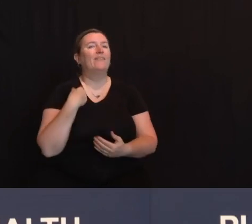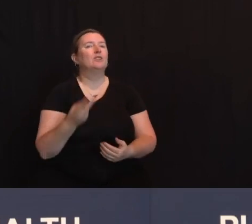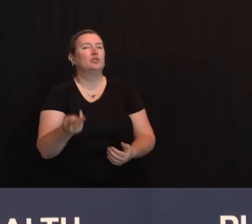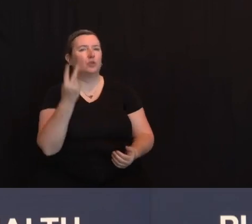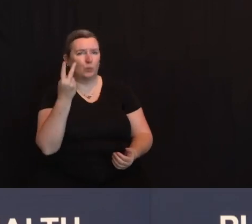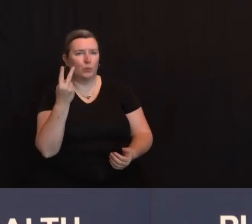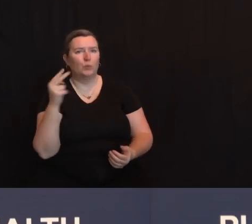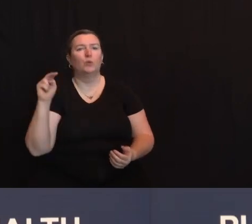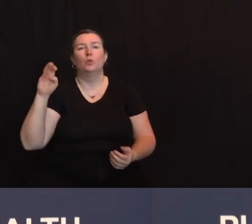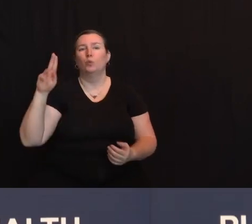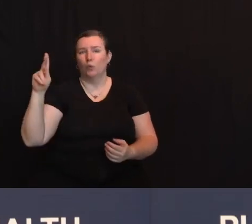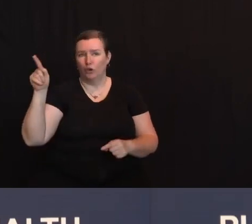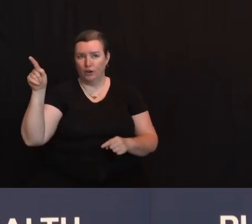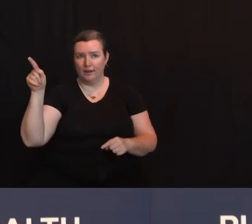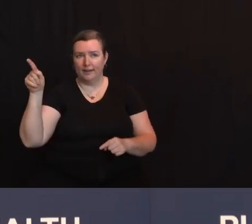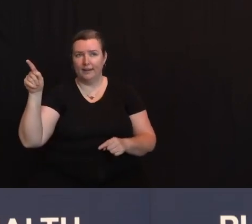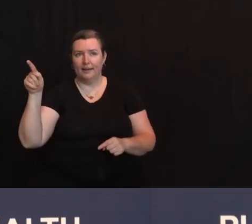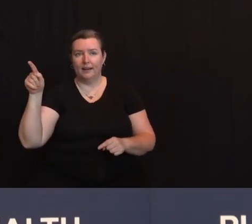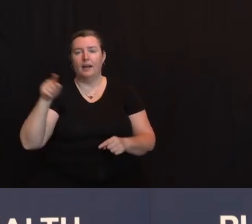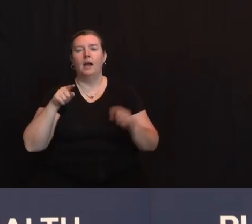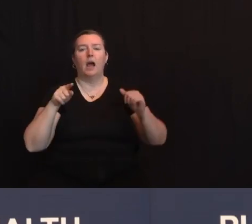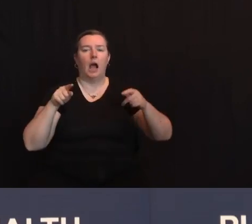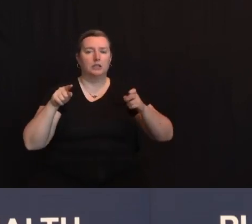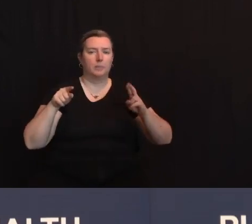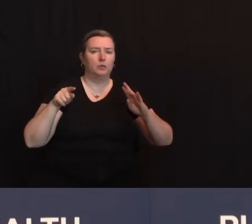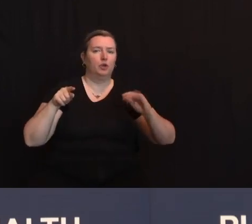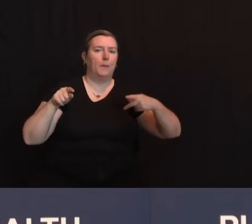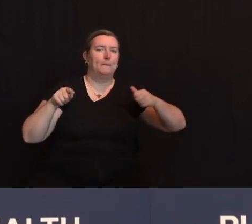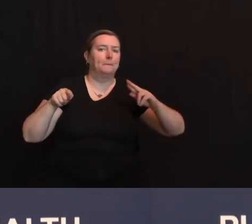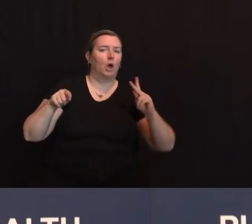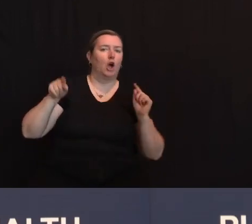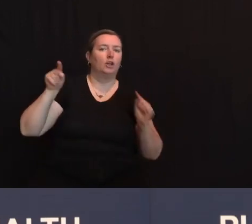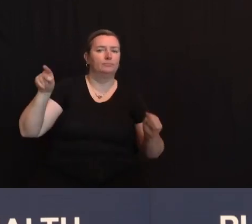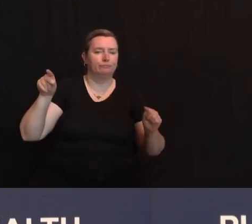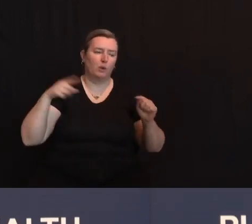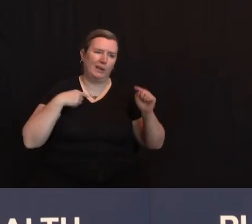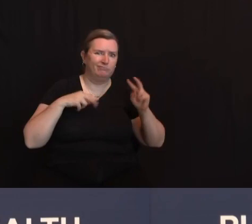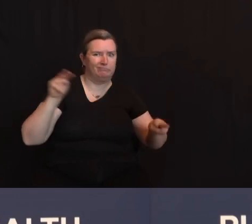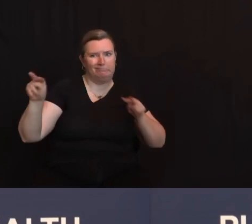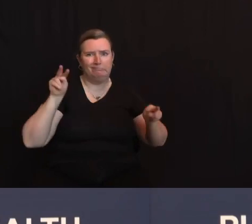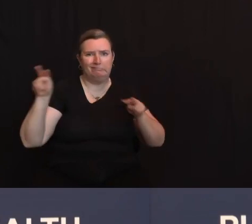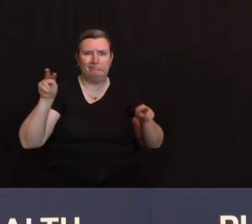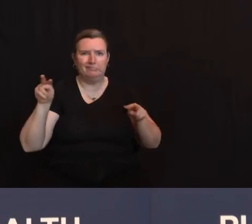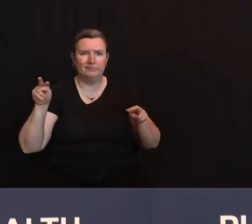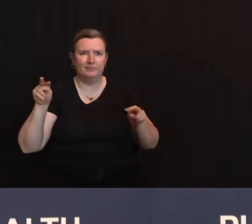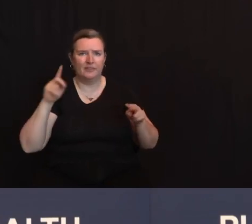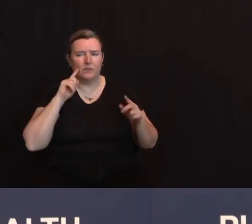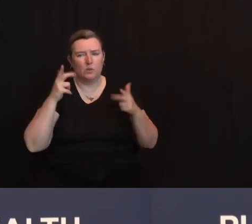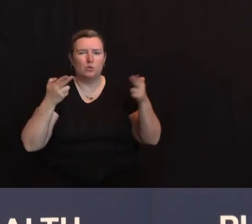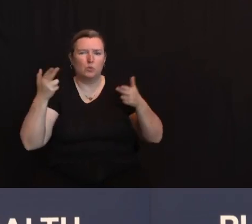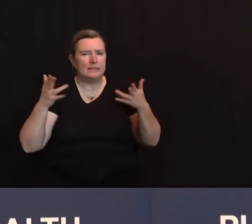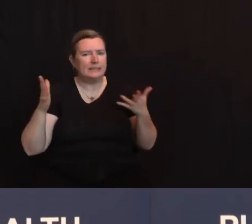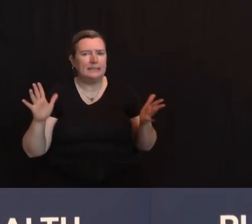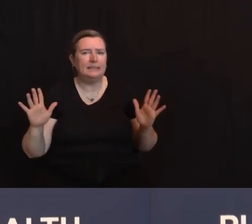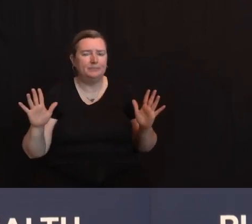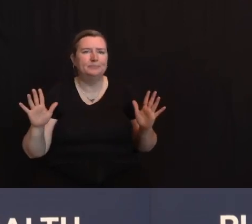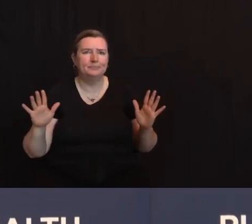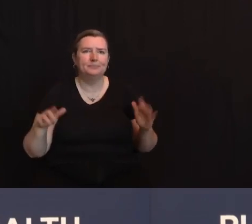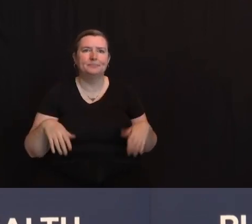Park. And again, it's just a daily monitoring and daily plans to make sure that we keep